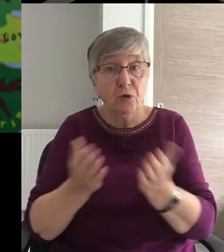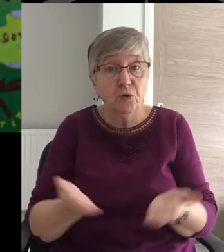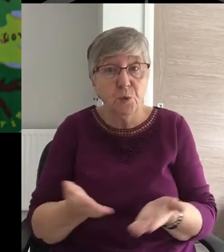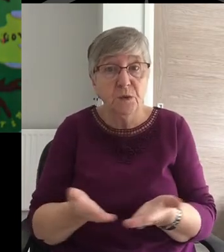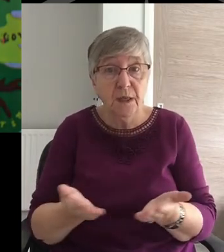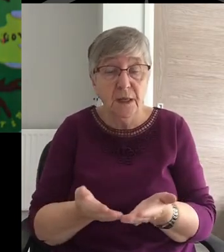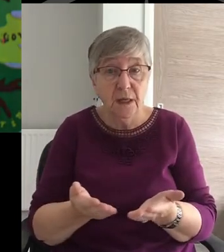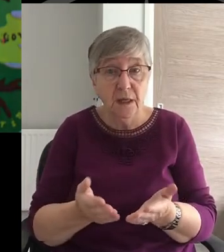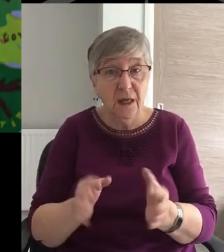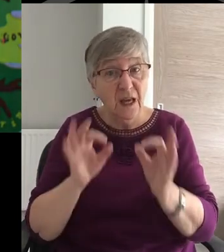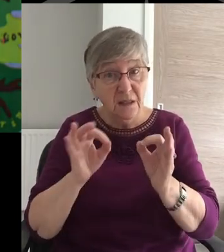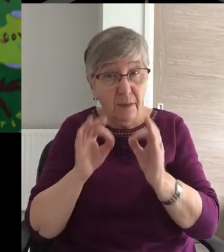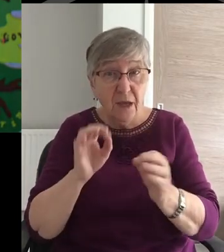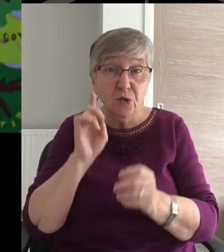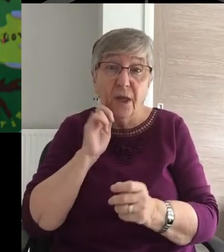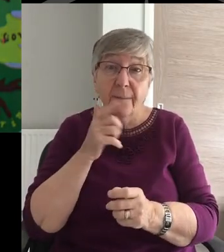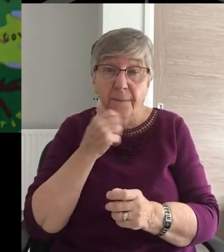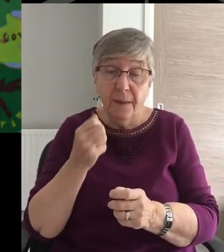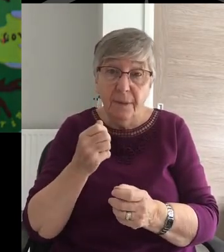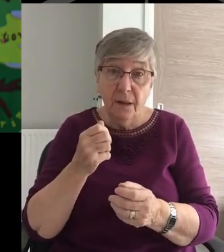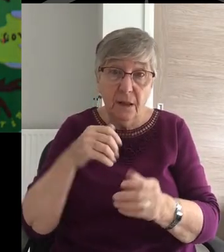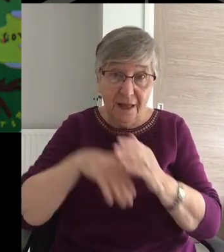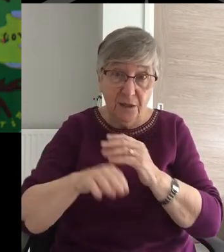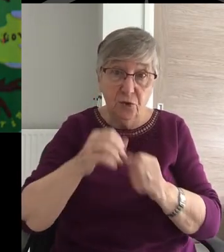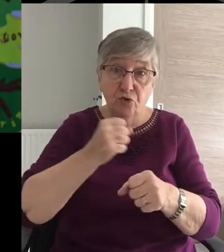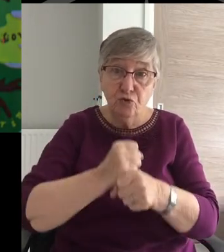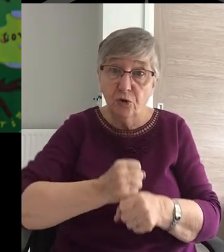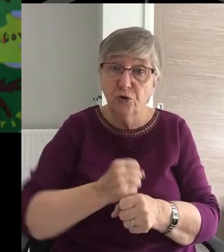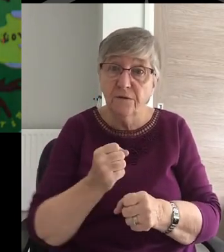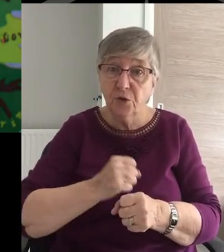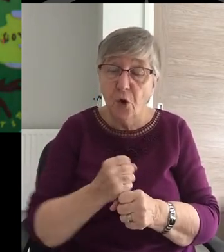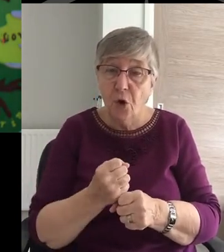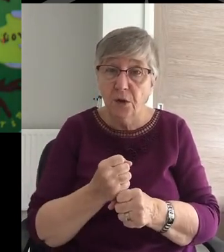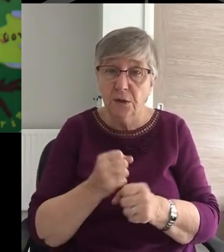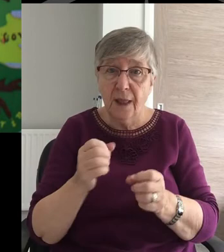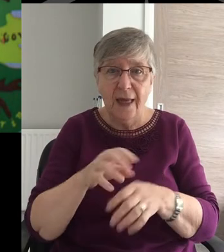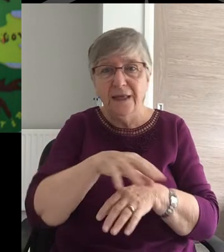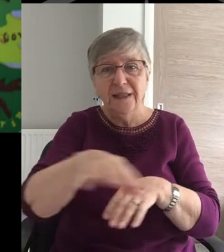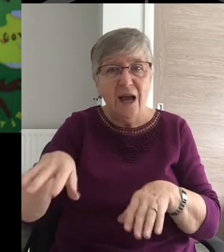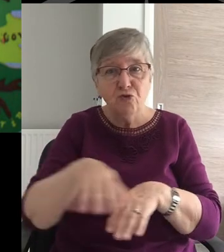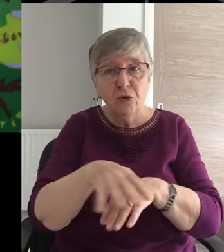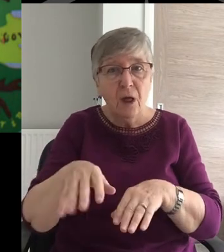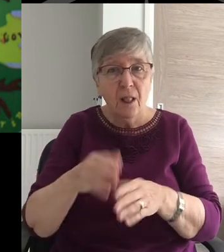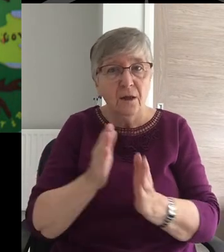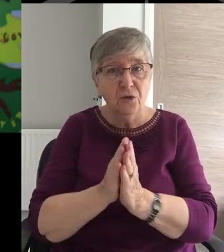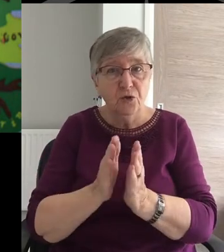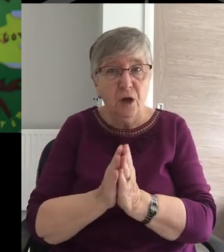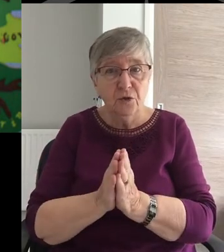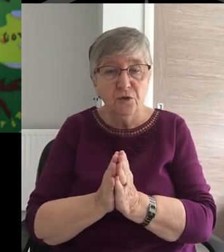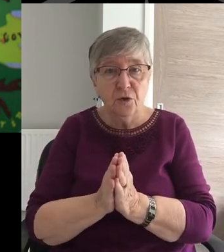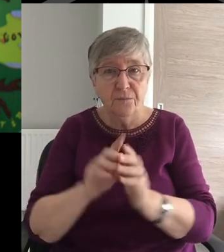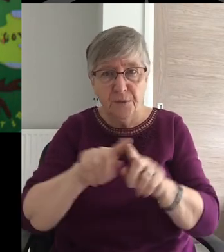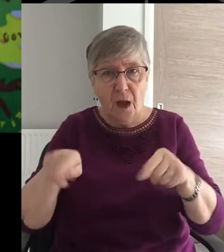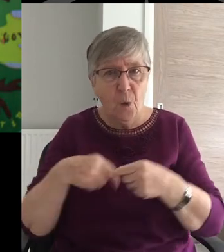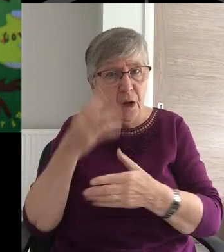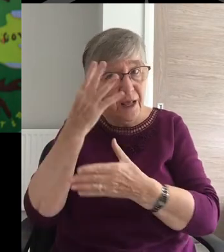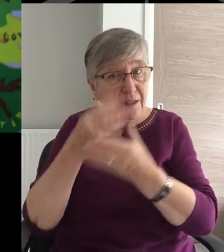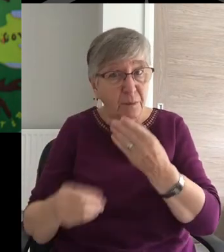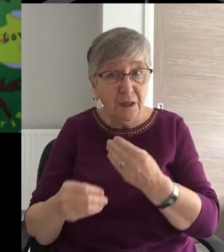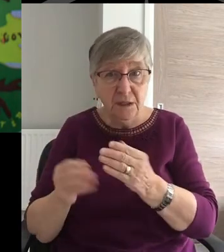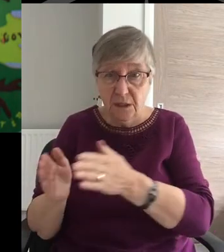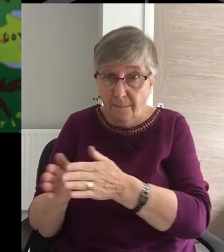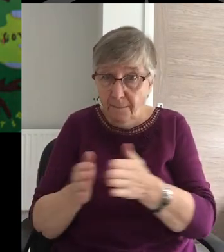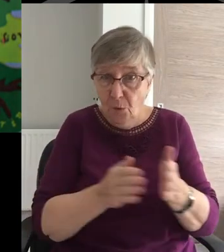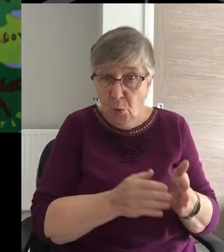particularly those of us who are part of in the Church of Scotland, of one of the national churches, our experience is having been moved